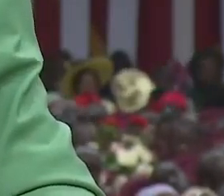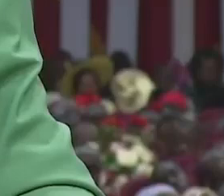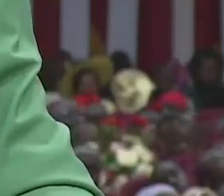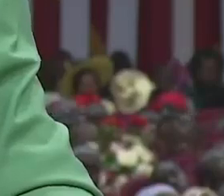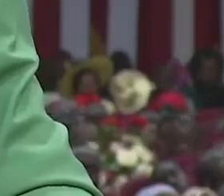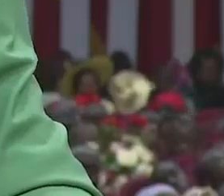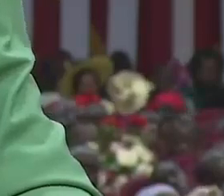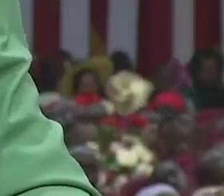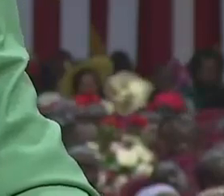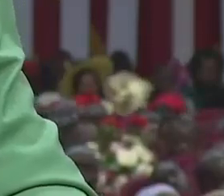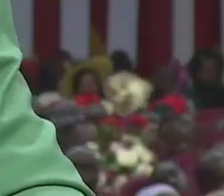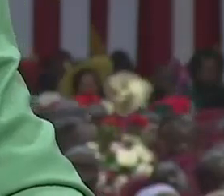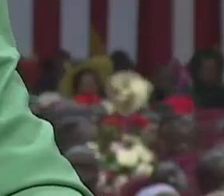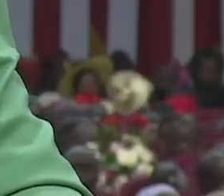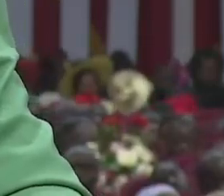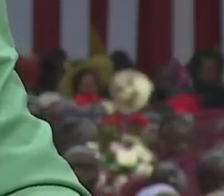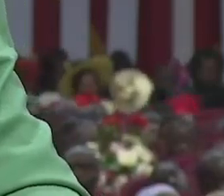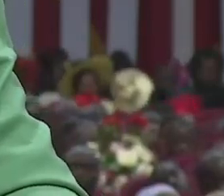Because